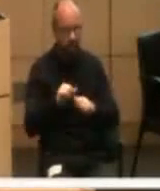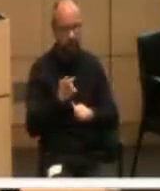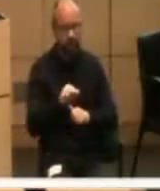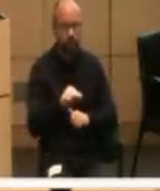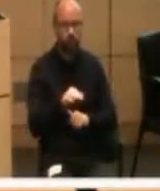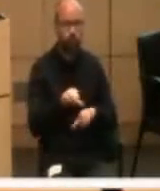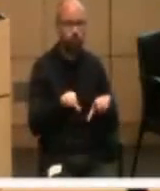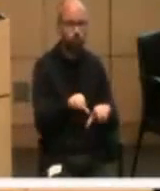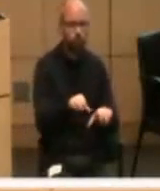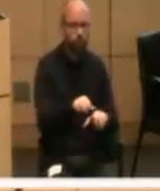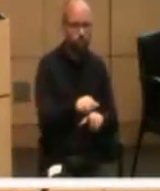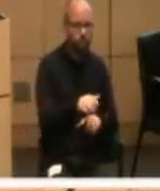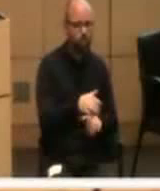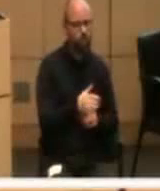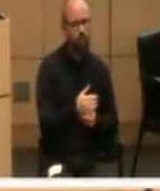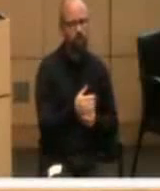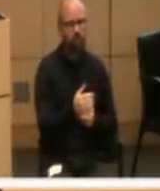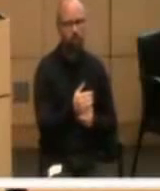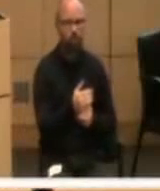wait approach,